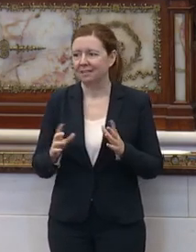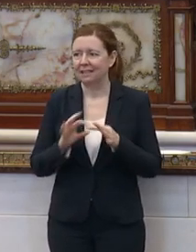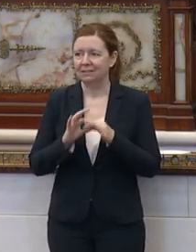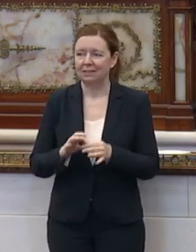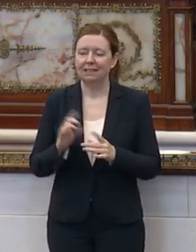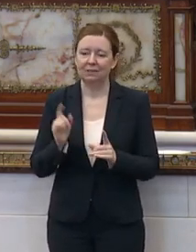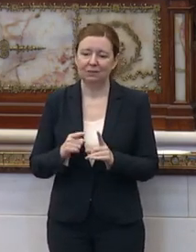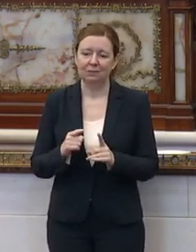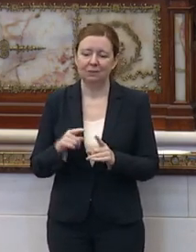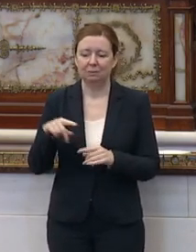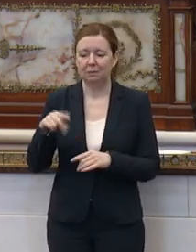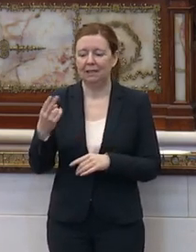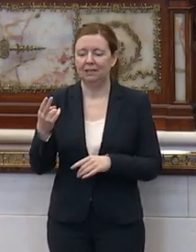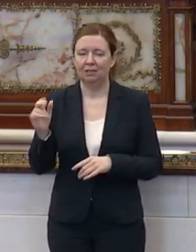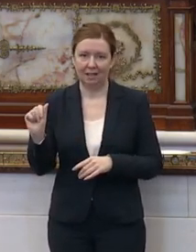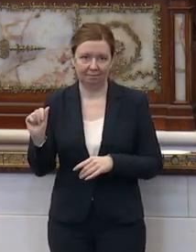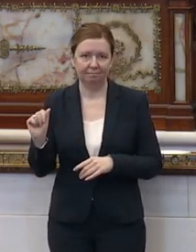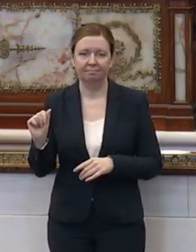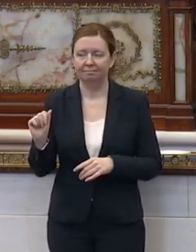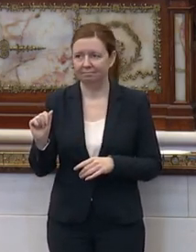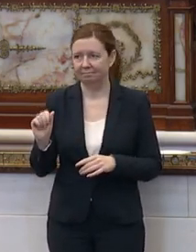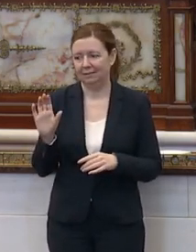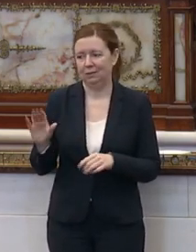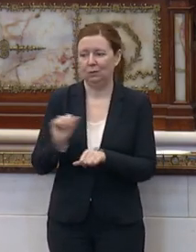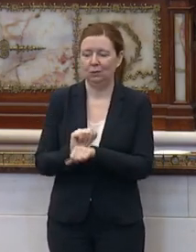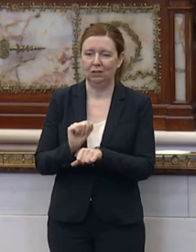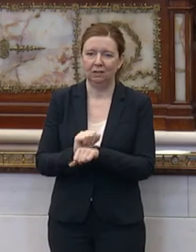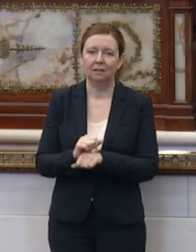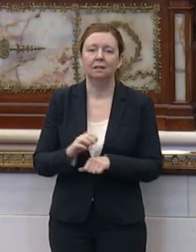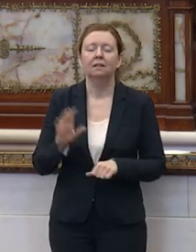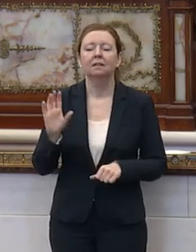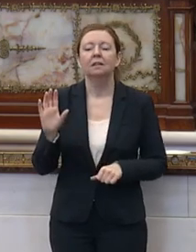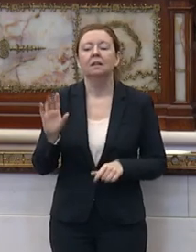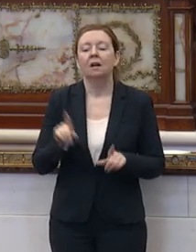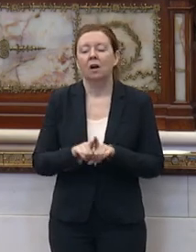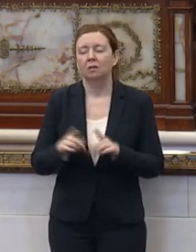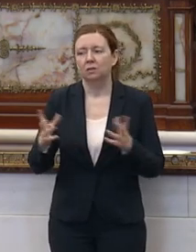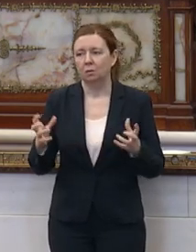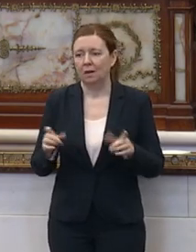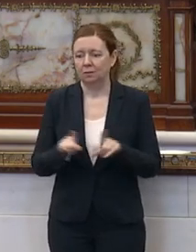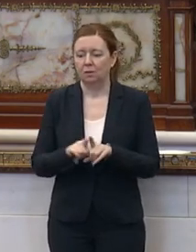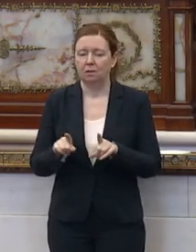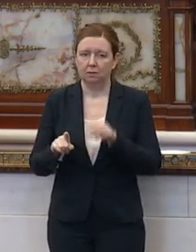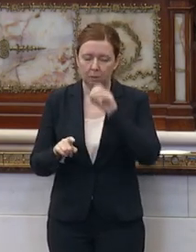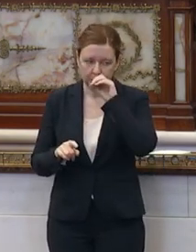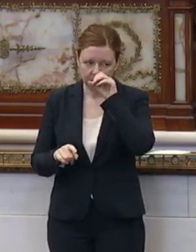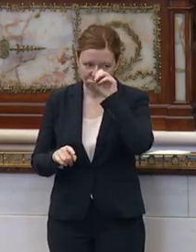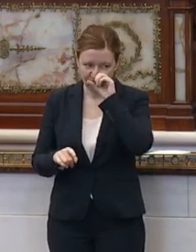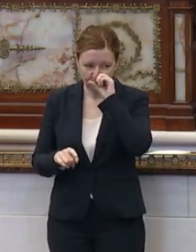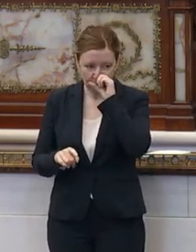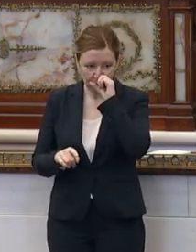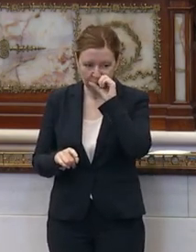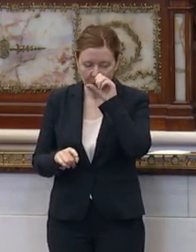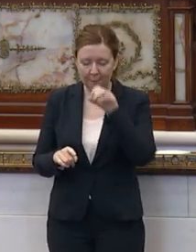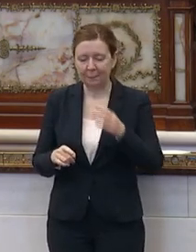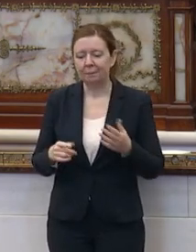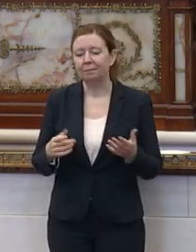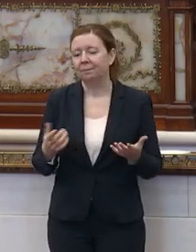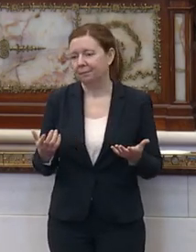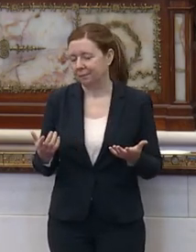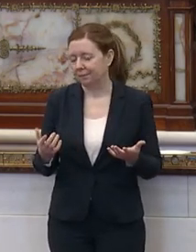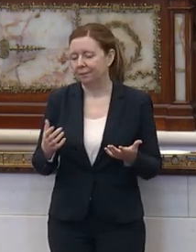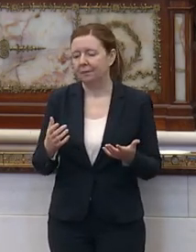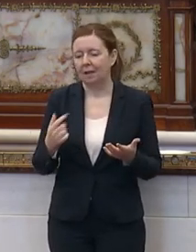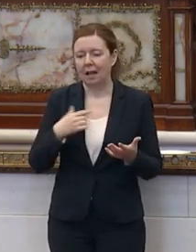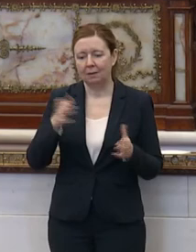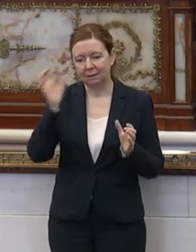relates to PHA and her work. Just wanted to also echo, you know, this morning before jumping on council, I was